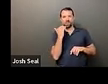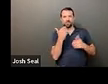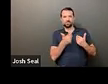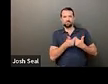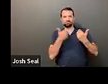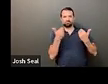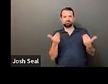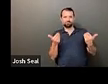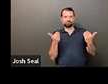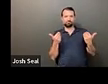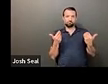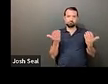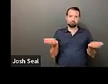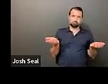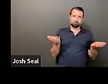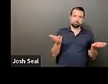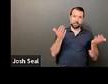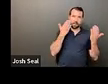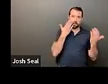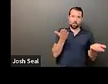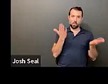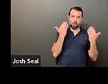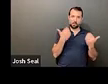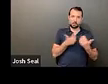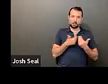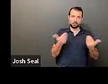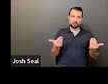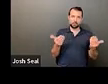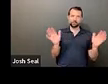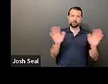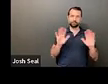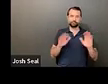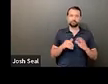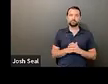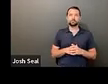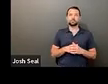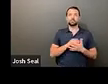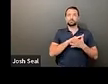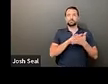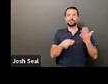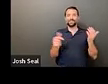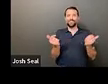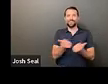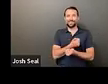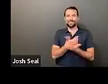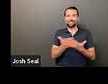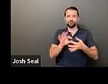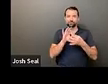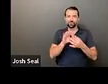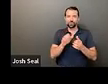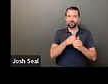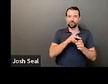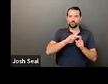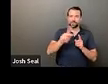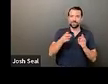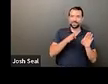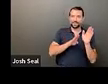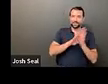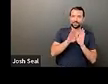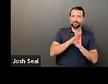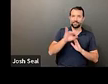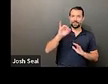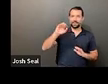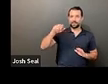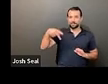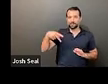gosh, I don't know. So this is all of our PD. This is everything. This is our IEP training. This is our B13 training.